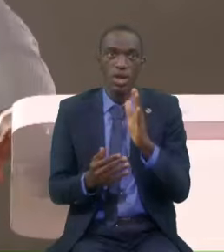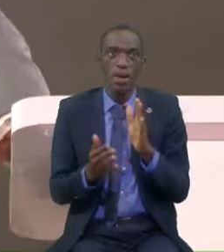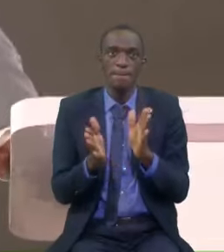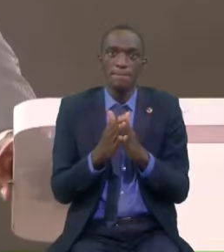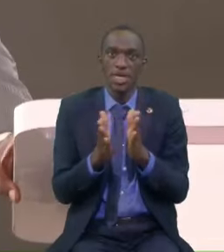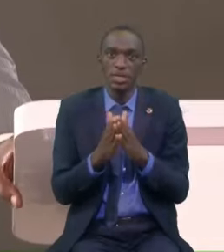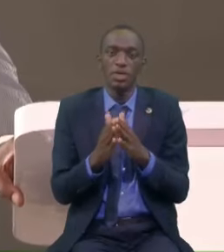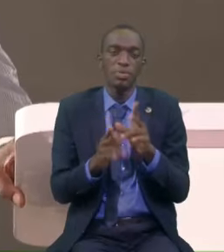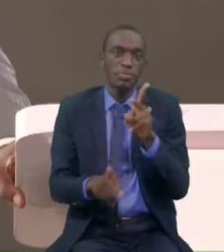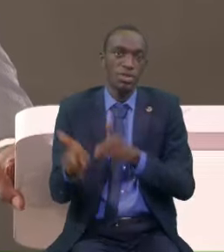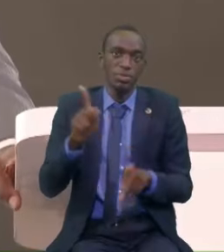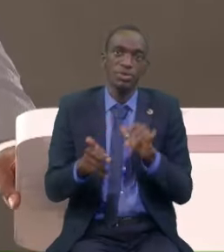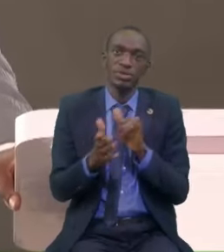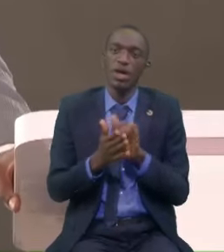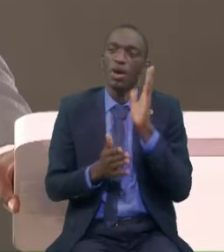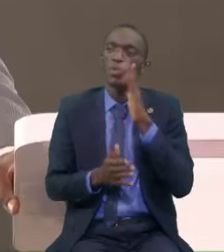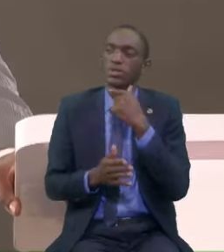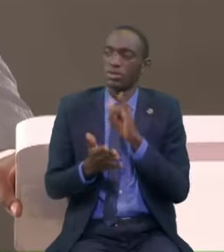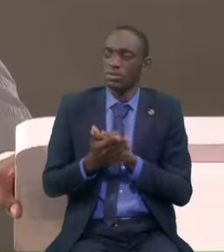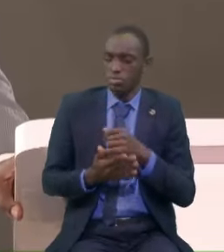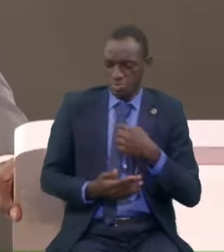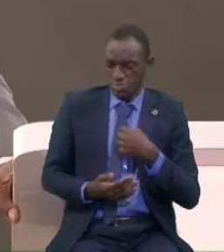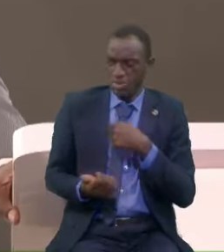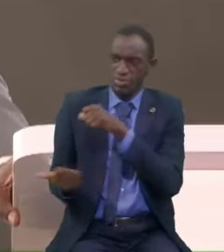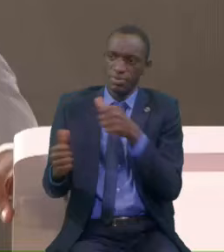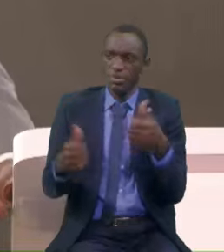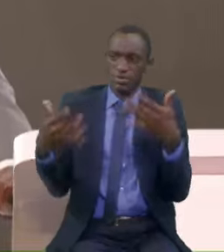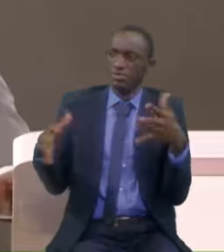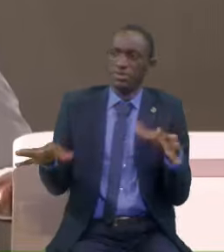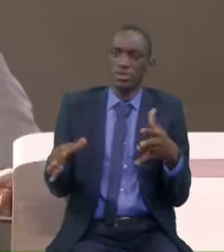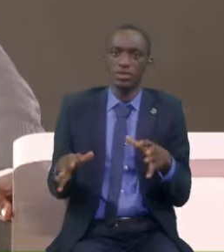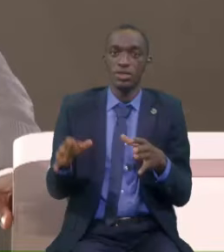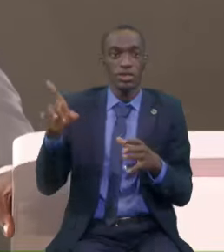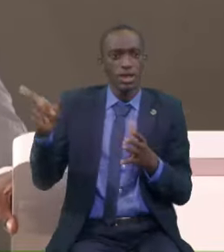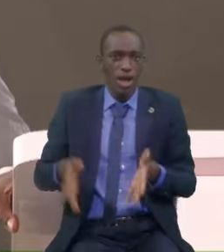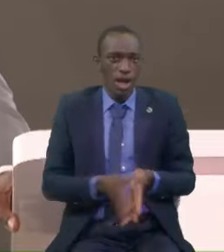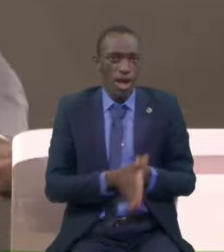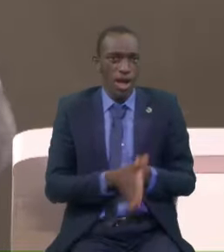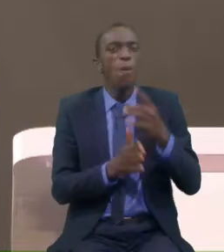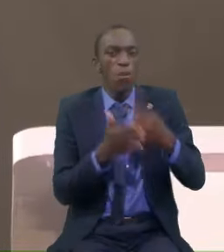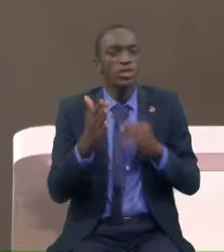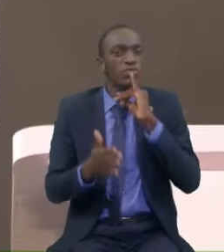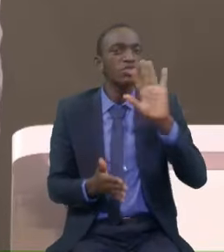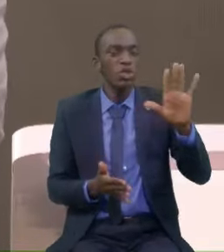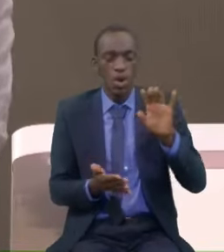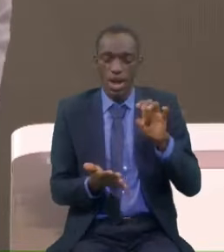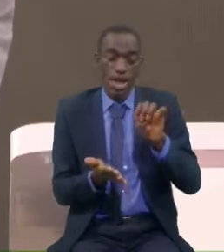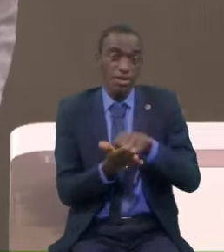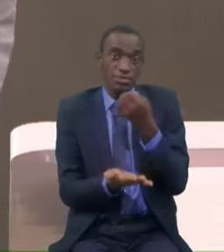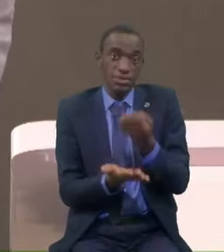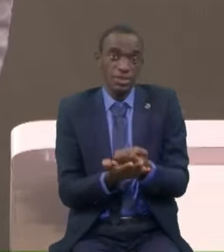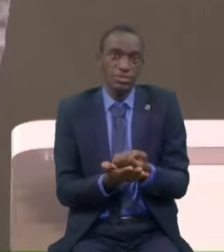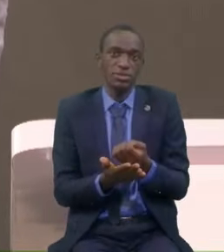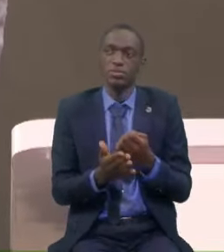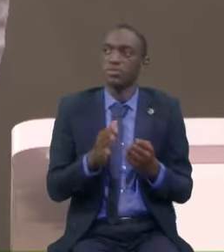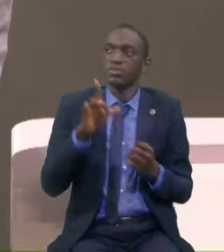baptized in the Holy Ghost. I say, what's your evidence? Then they say, let me show you. And the tongues they